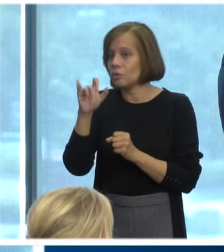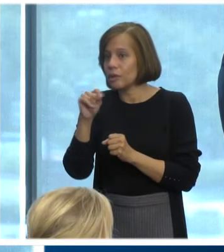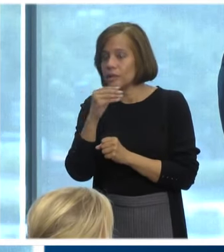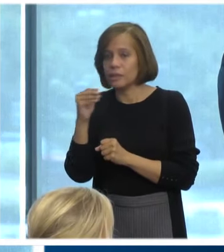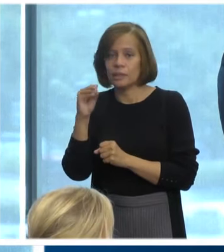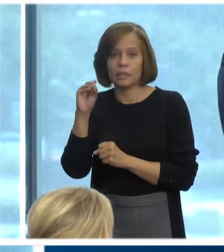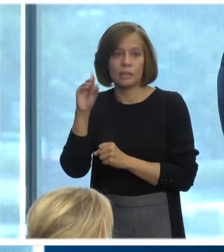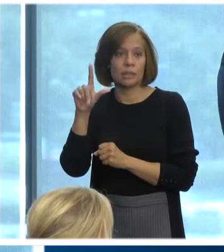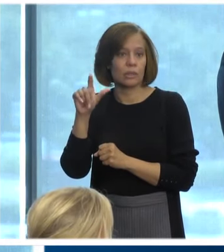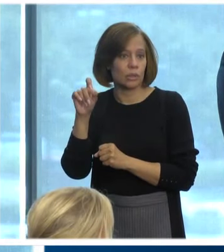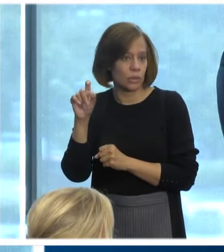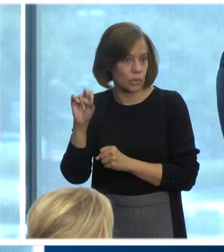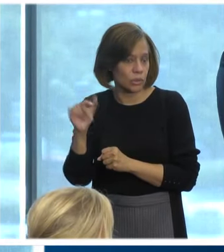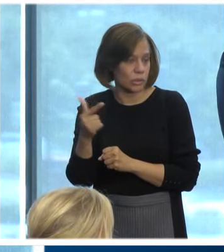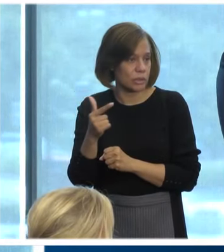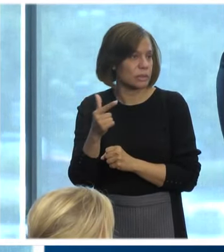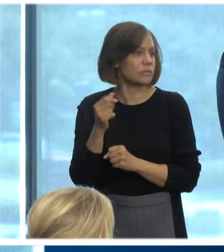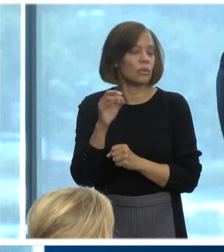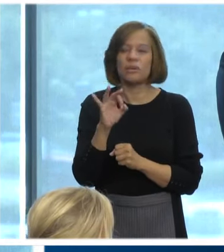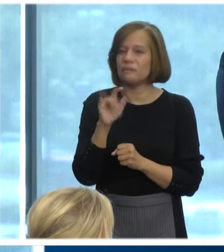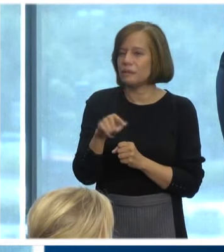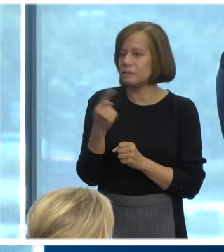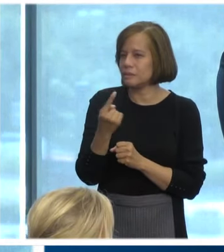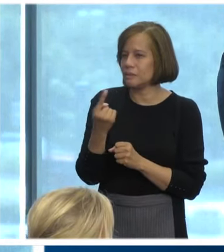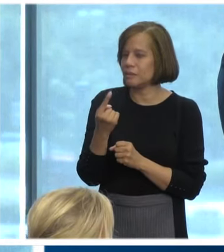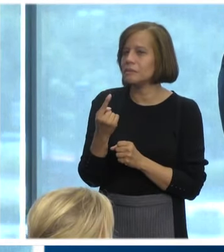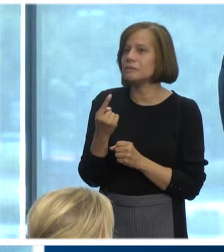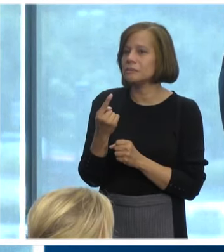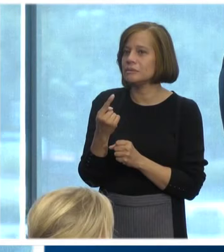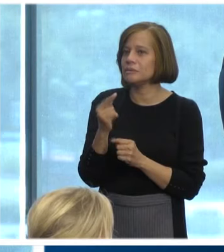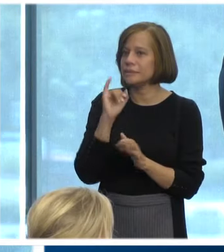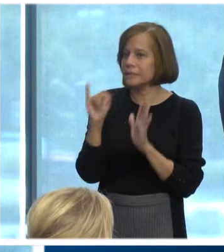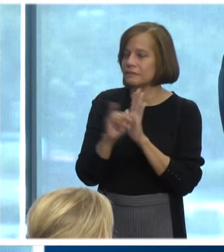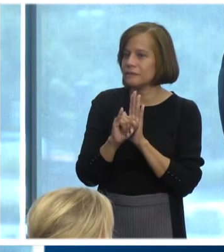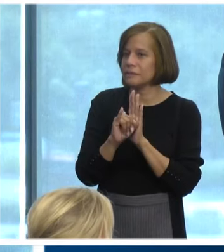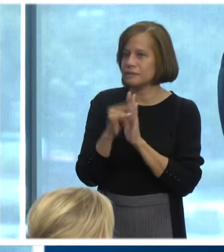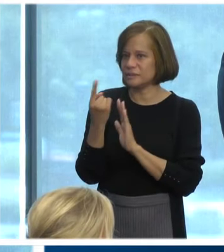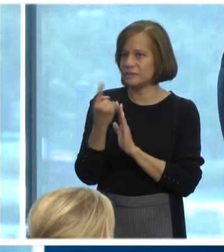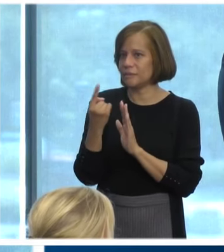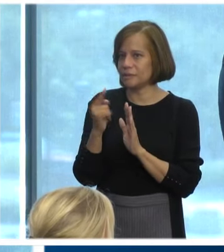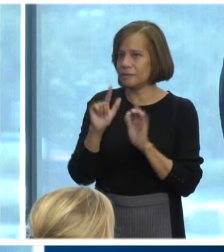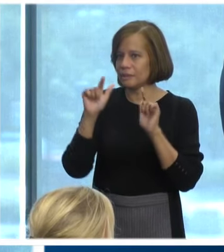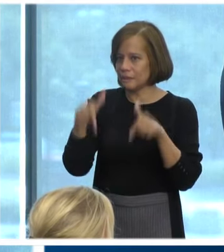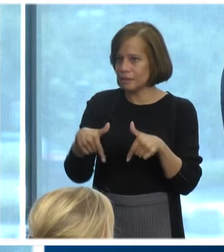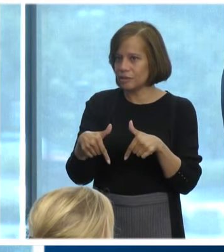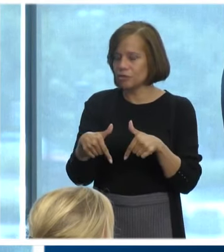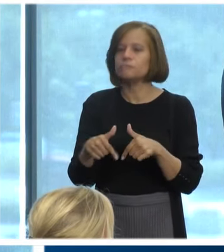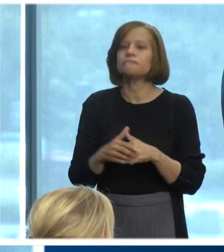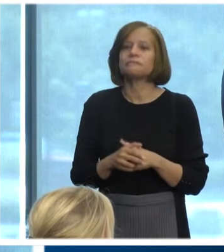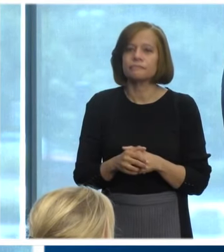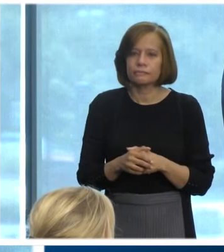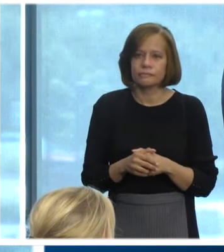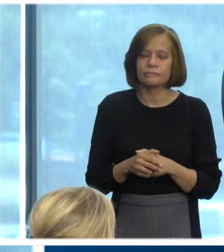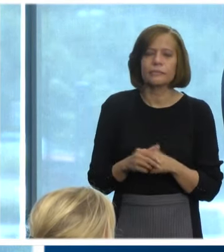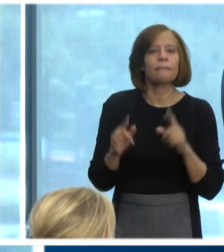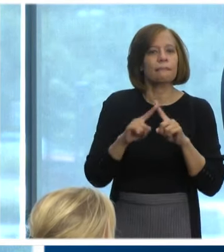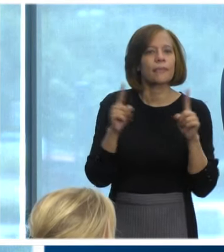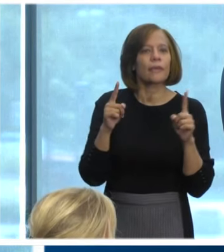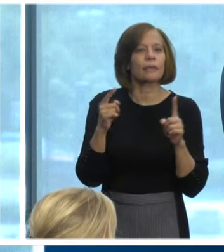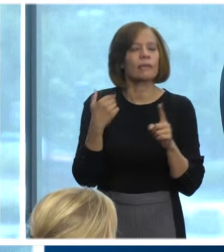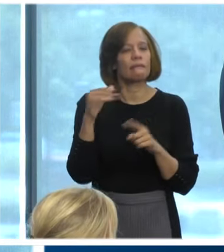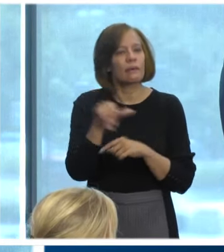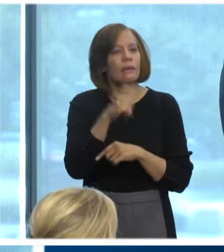become something that we look at to try to identify, that's something we'll have to look at later, because that's evidence we did not have previously. But we do have